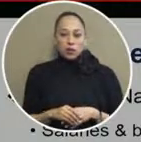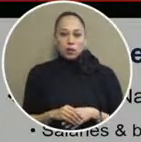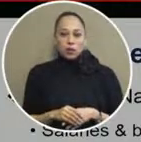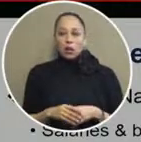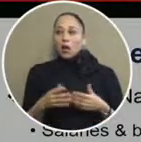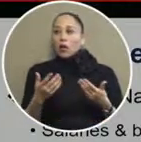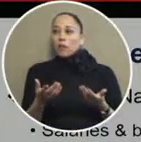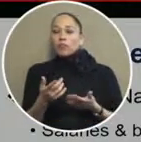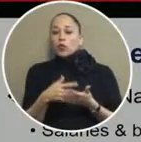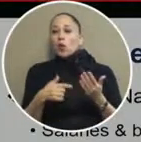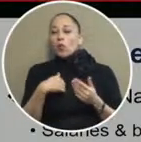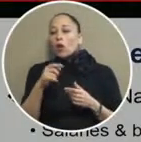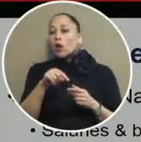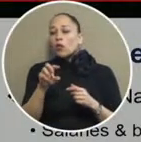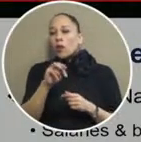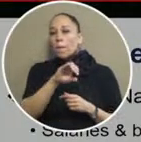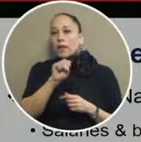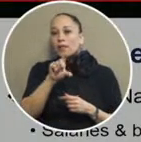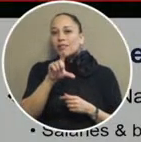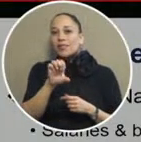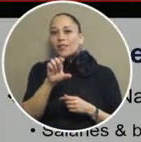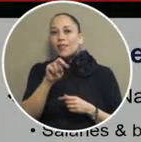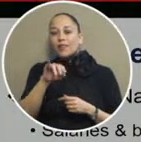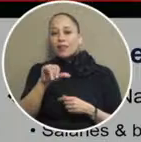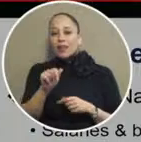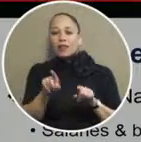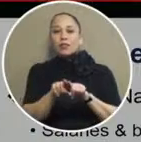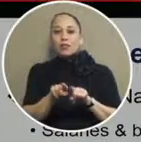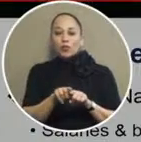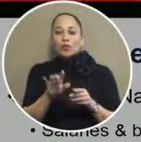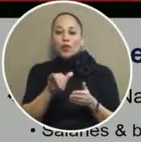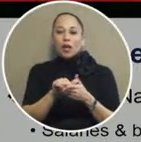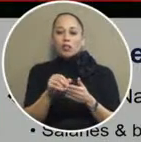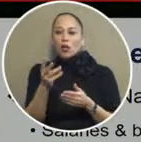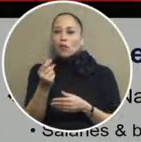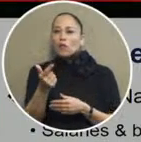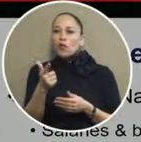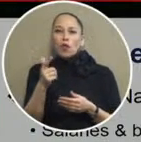We've also received some miscellaneous grants as well. So a couple